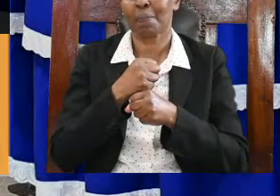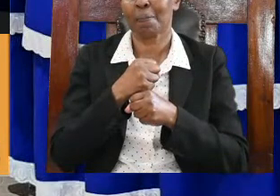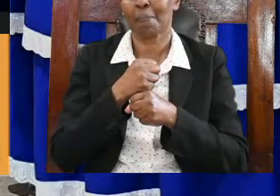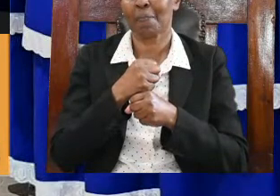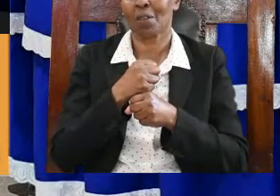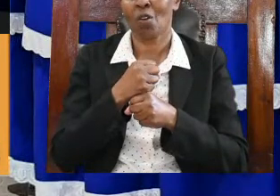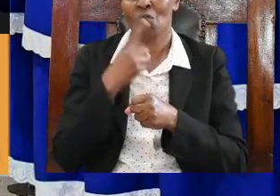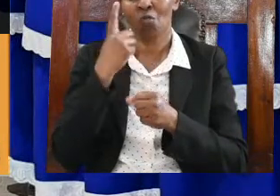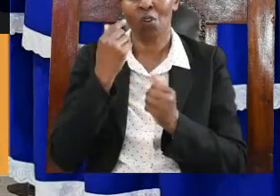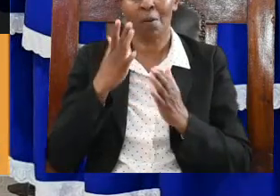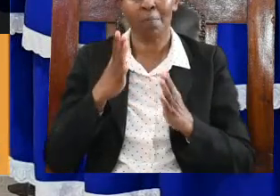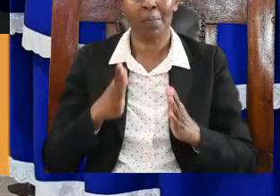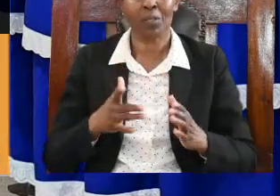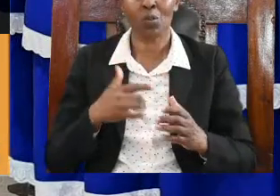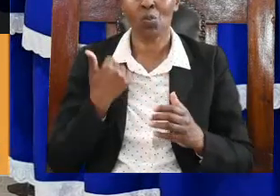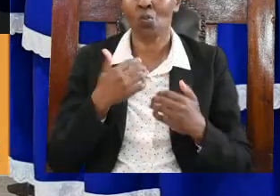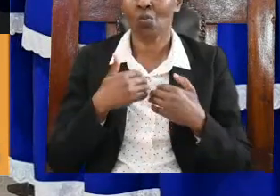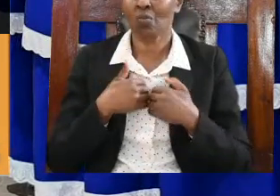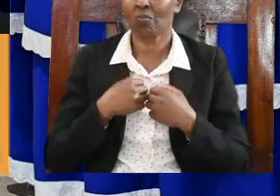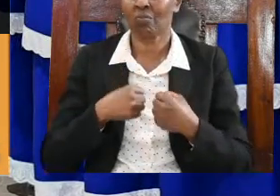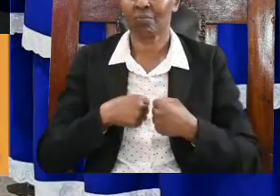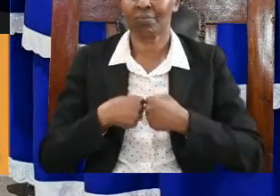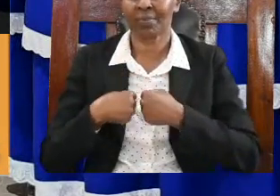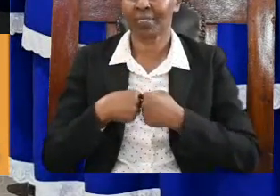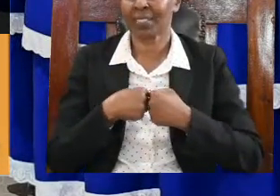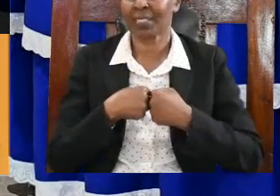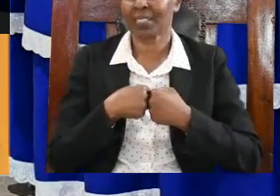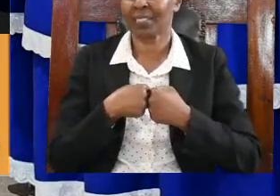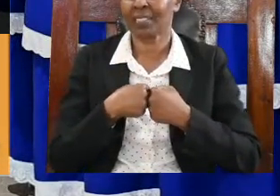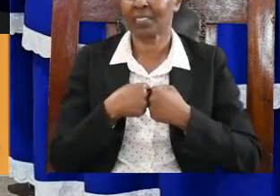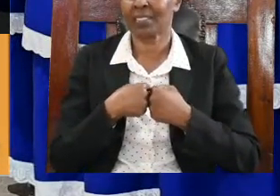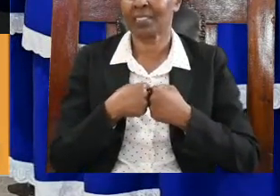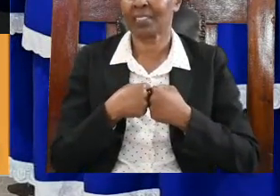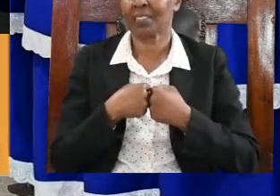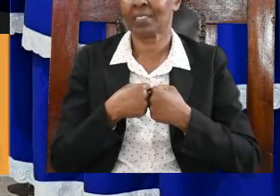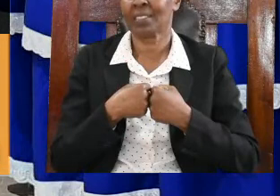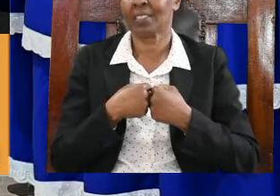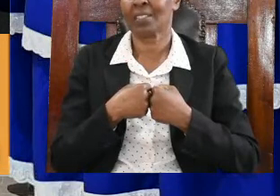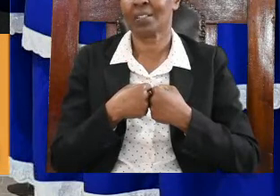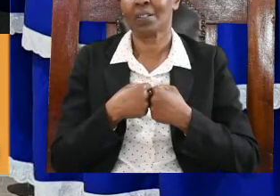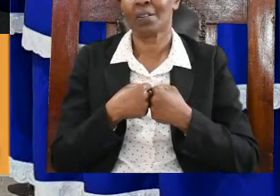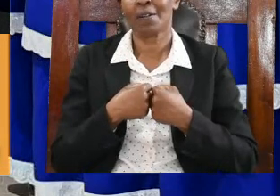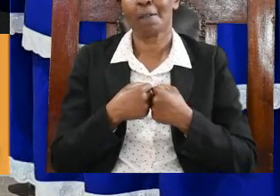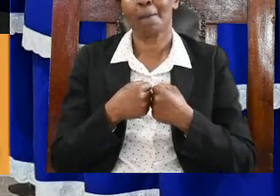for a person who endures suffering comes from